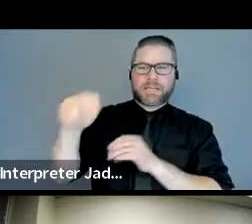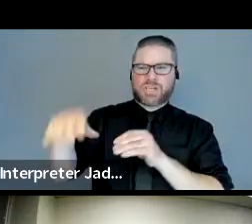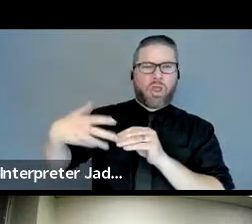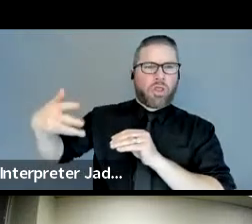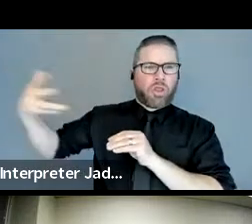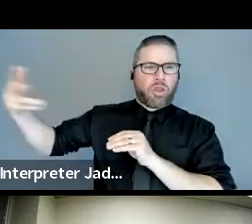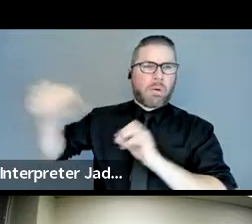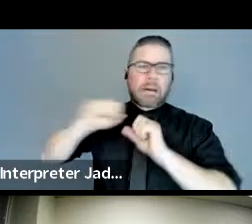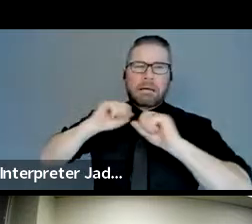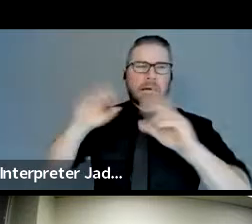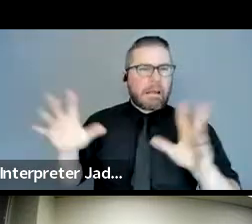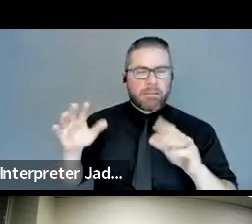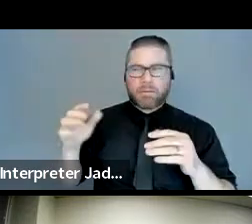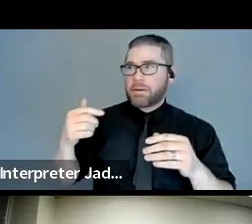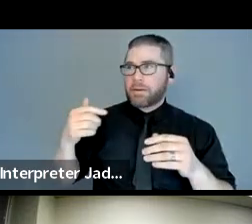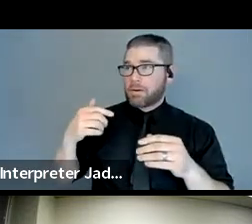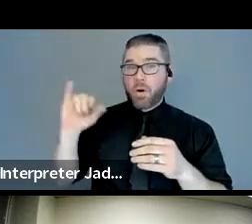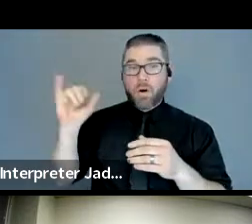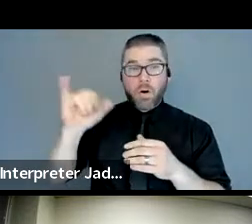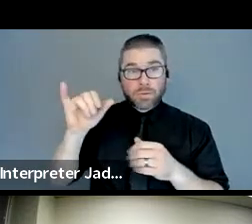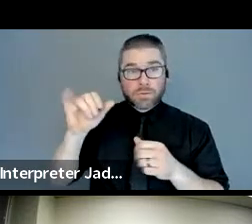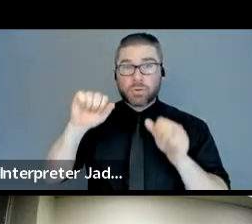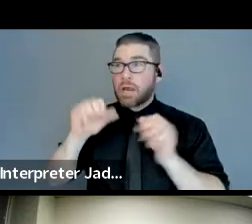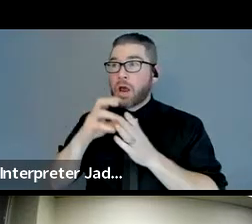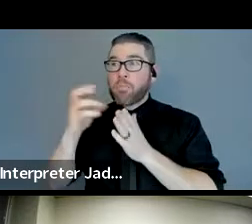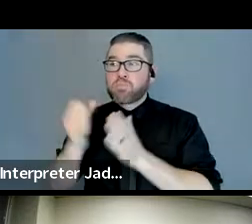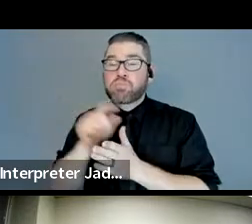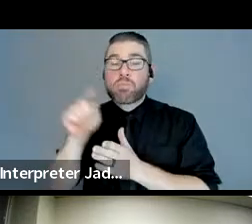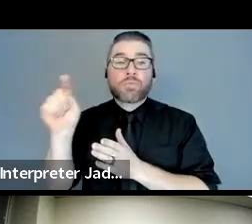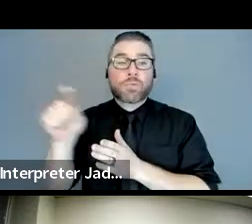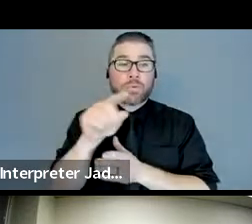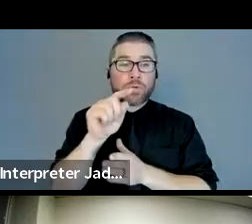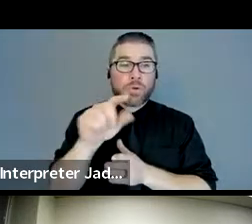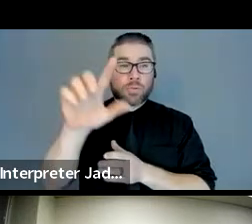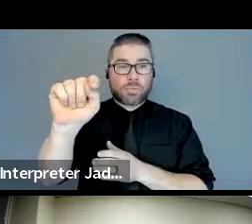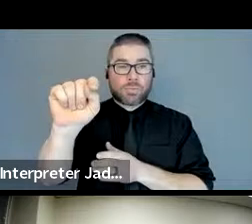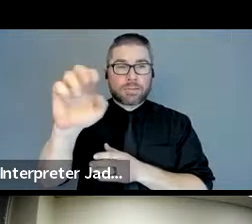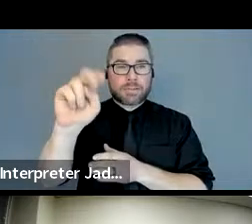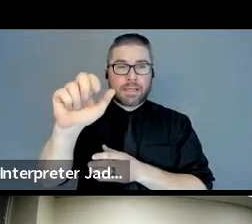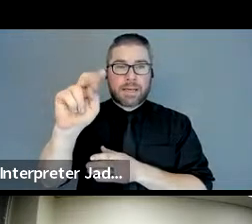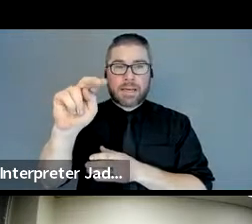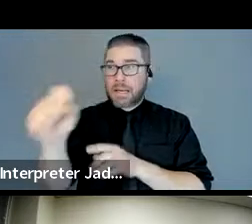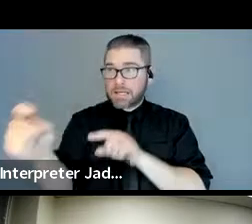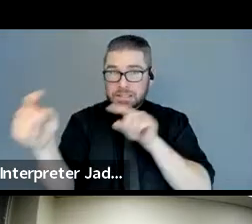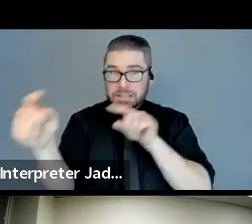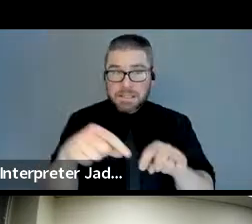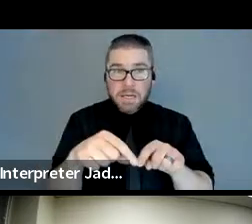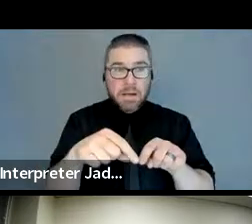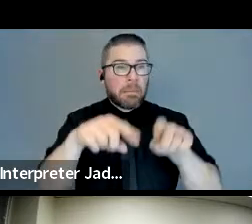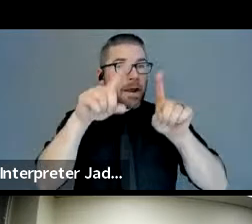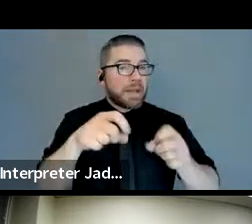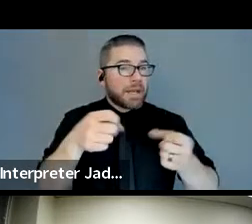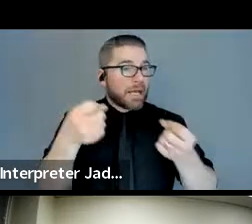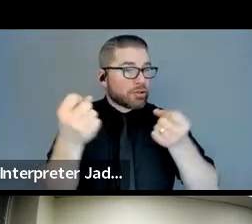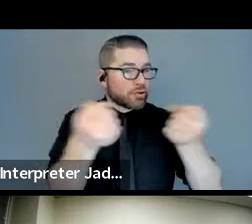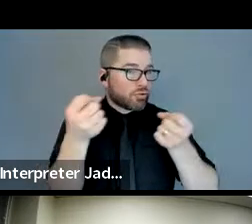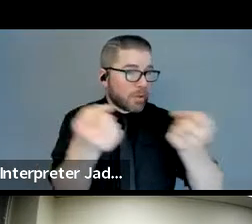one-stop shop to test drive the trucks, but also then to sit down and look at different incentives and to see,